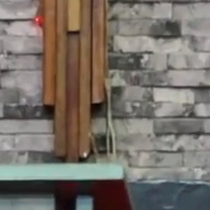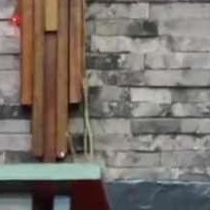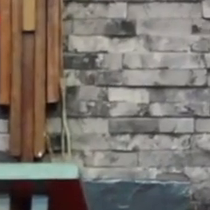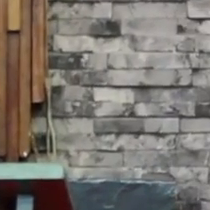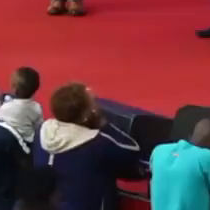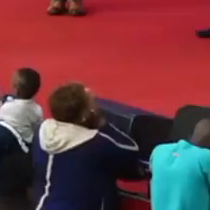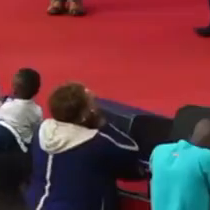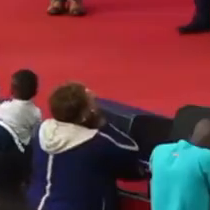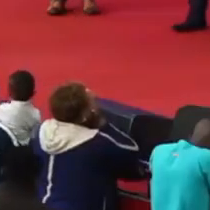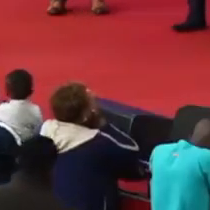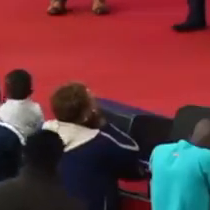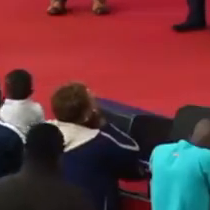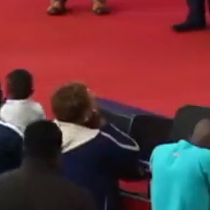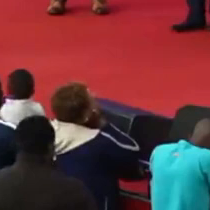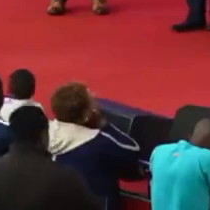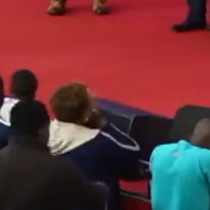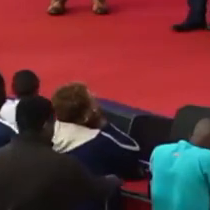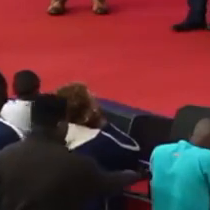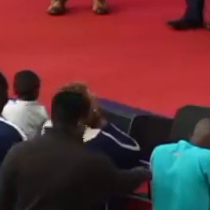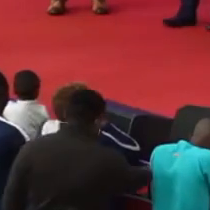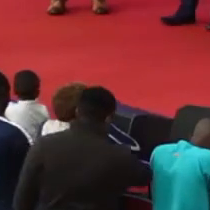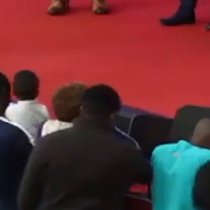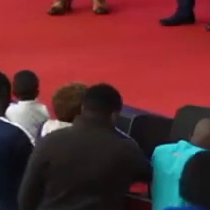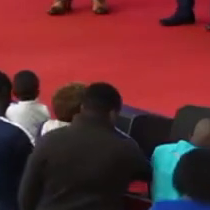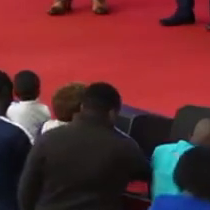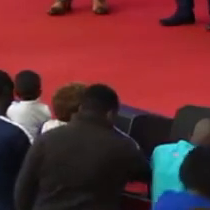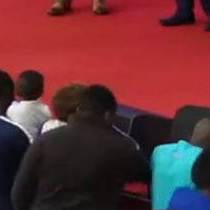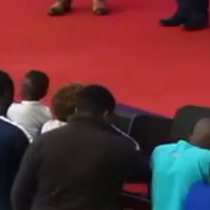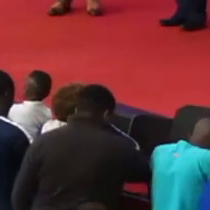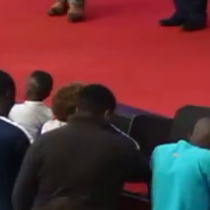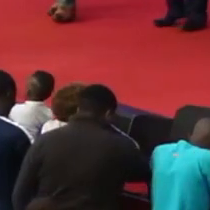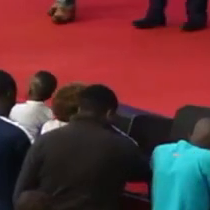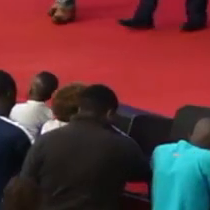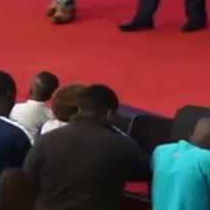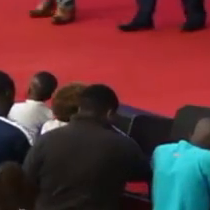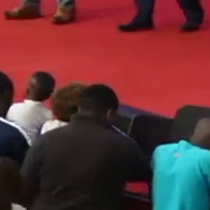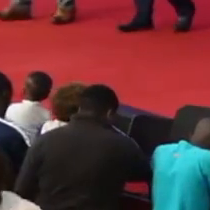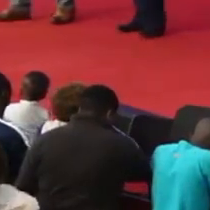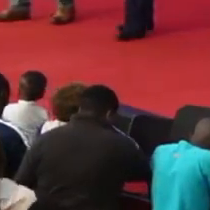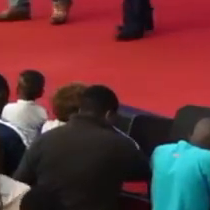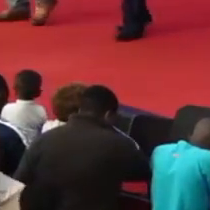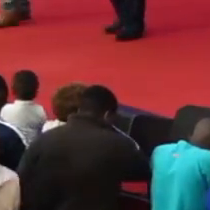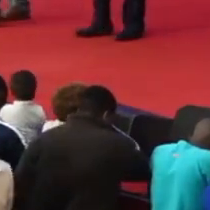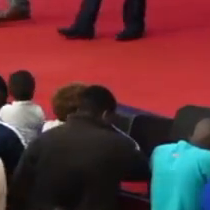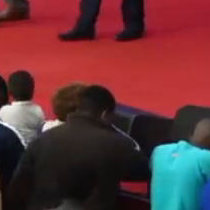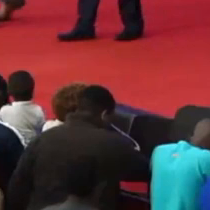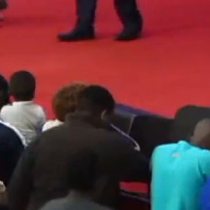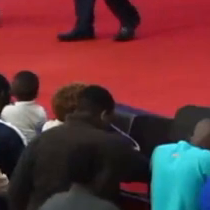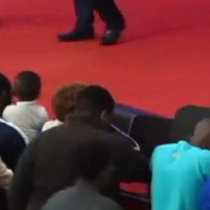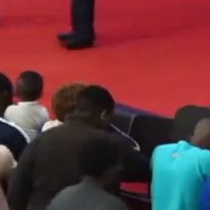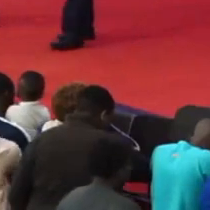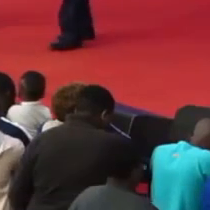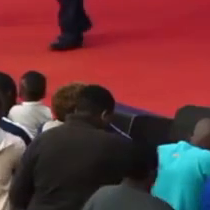to come. After you have released it, go back and sit. Because there are people here. There